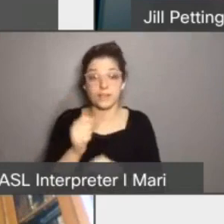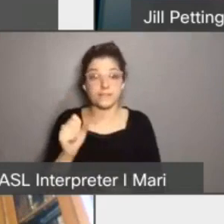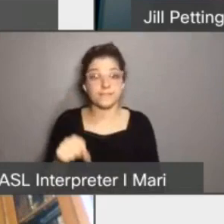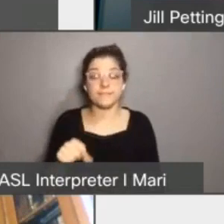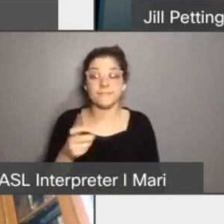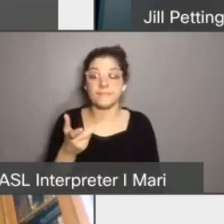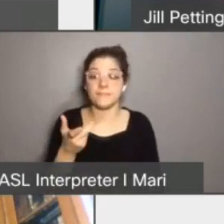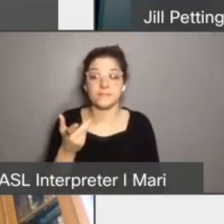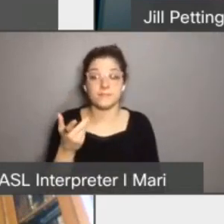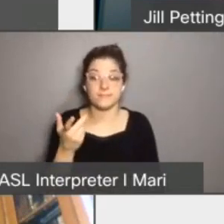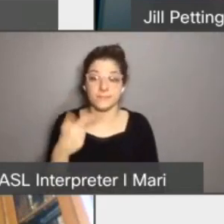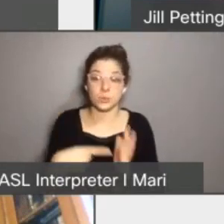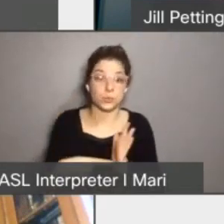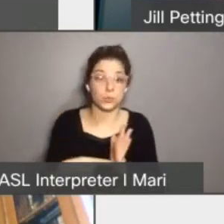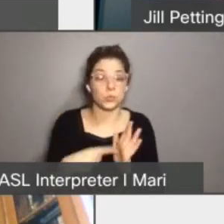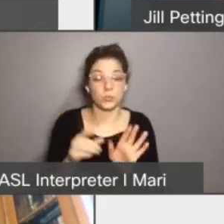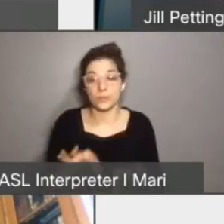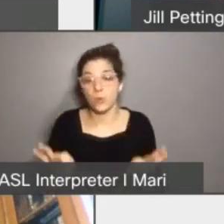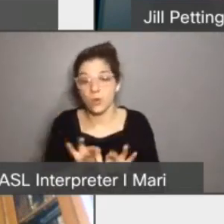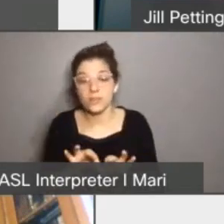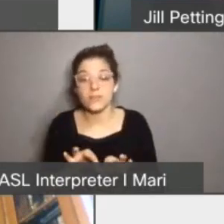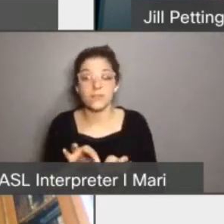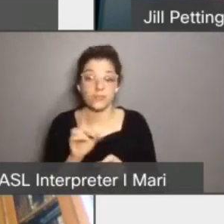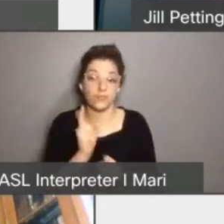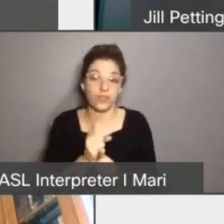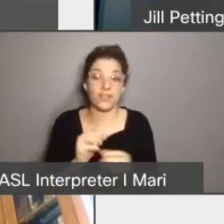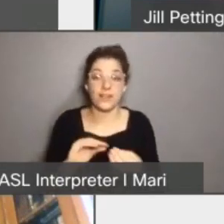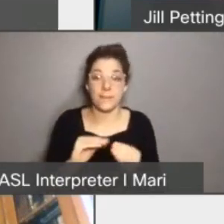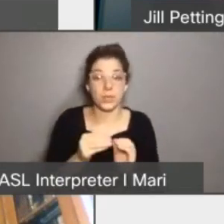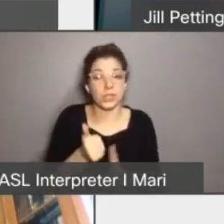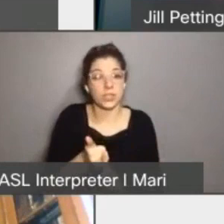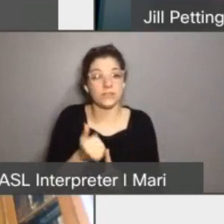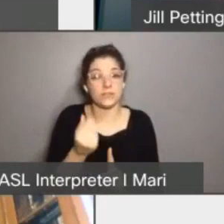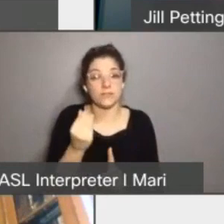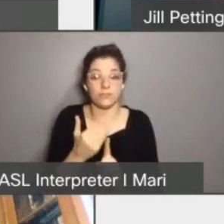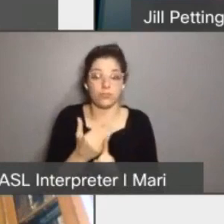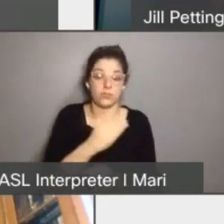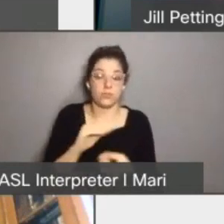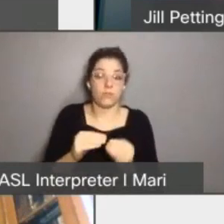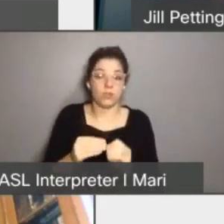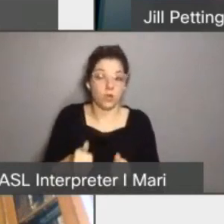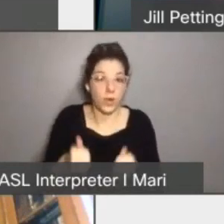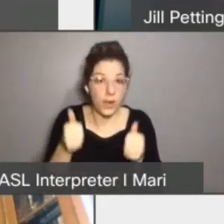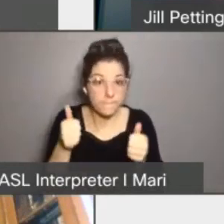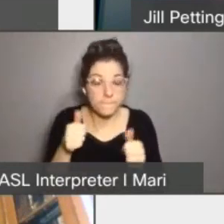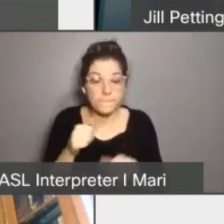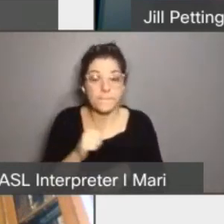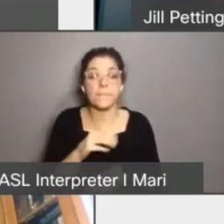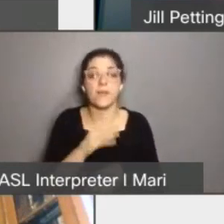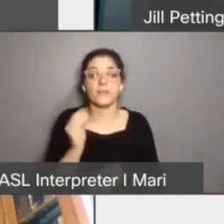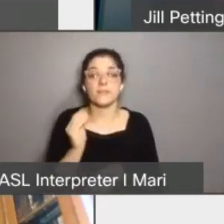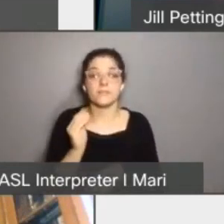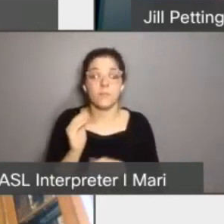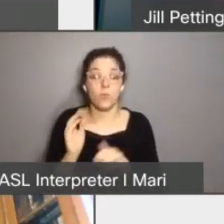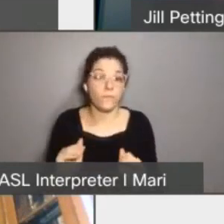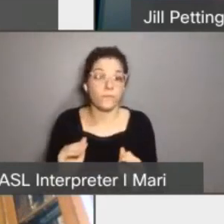is overdue, it's important. And you're right that the numbers, I can tell you the preliminary numbers are going up, and hopefully